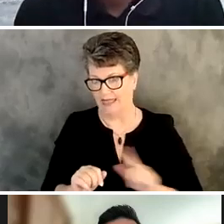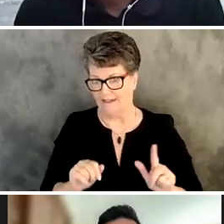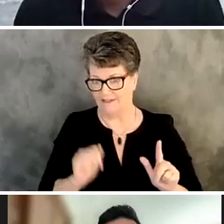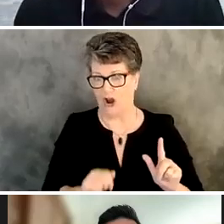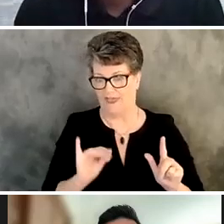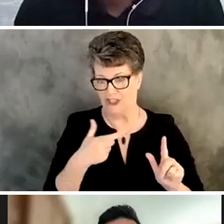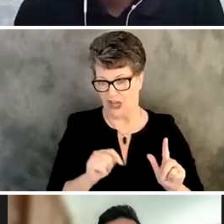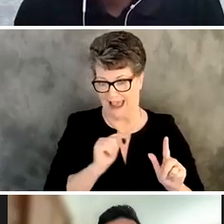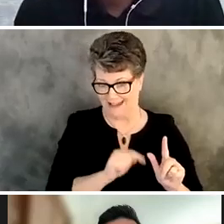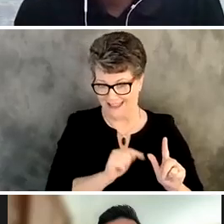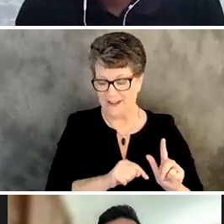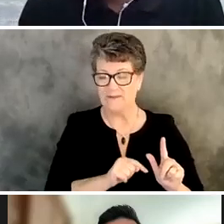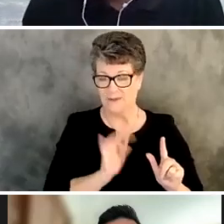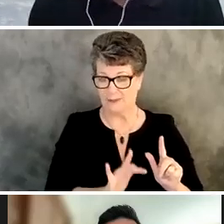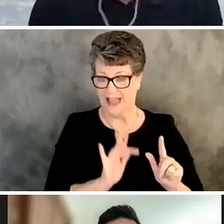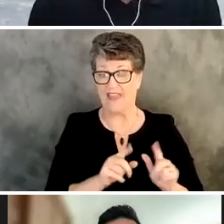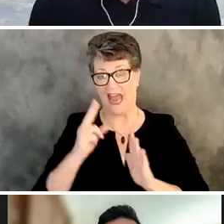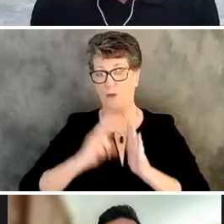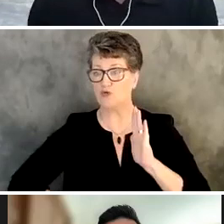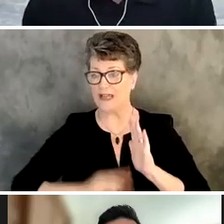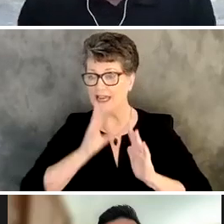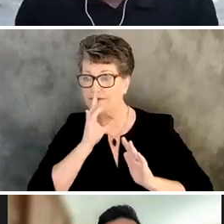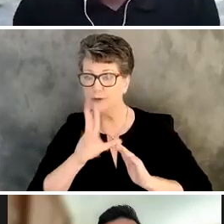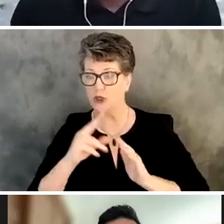can read your question out loud.